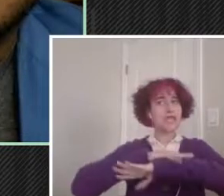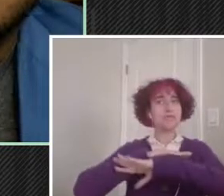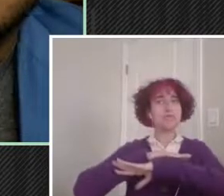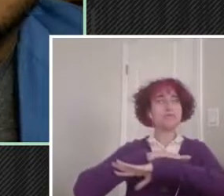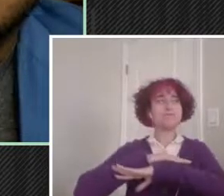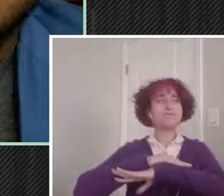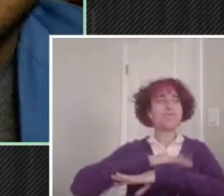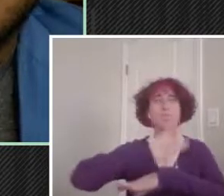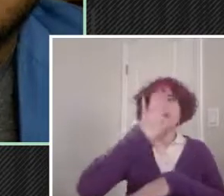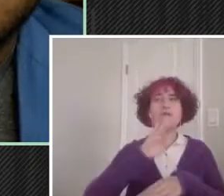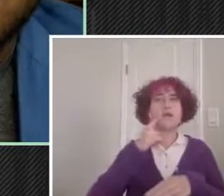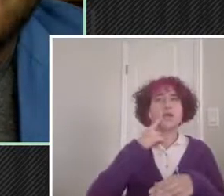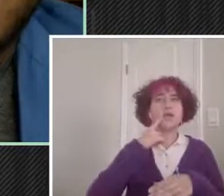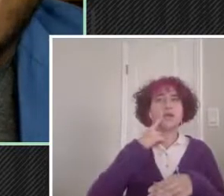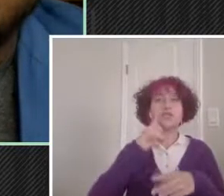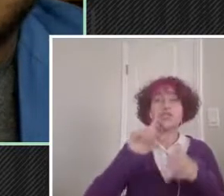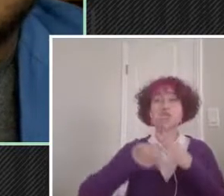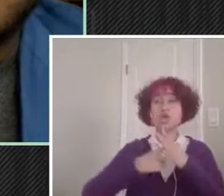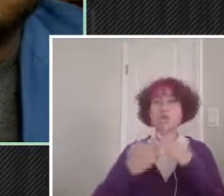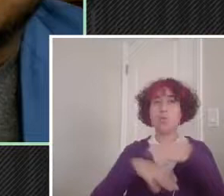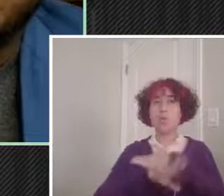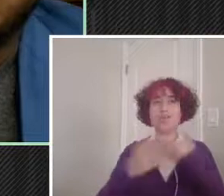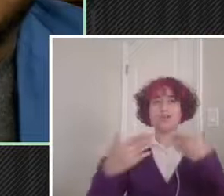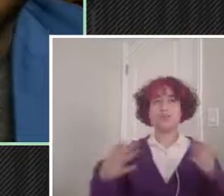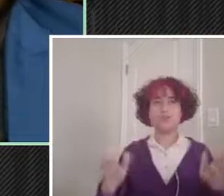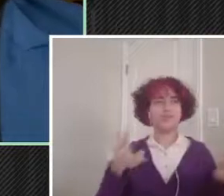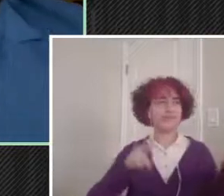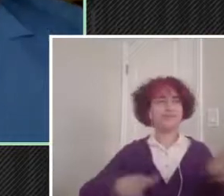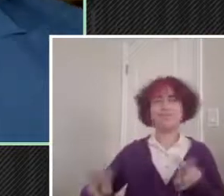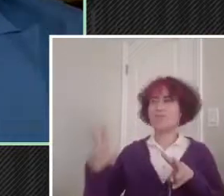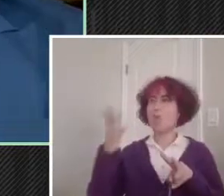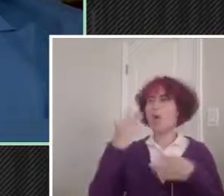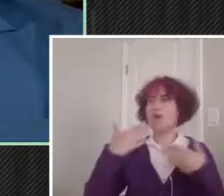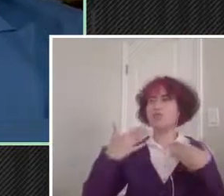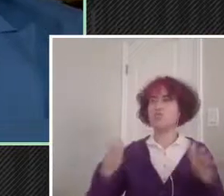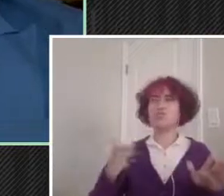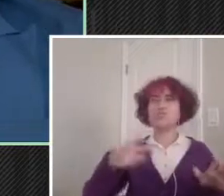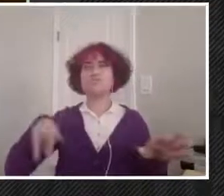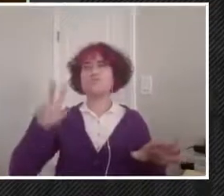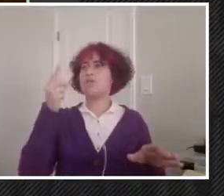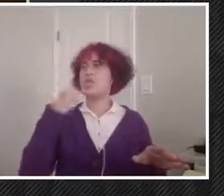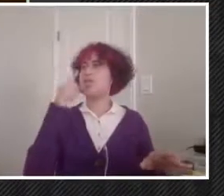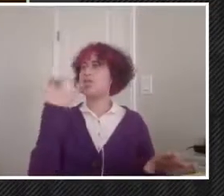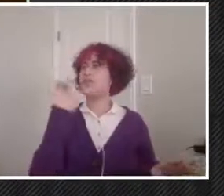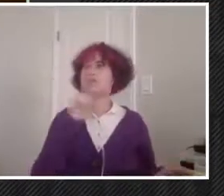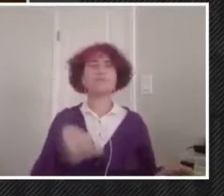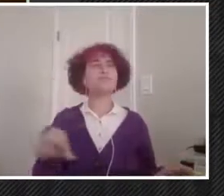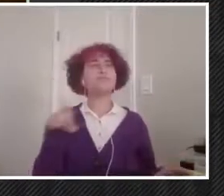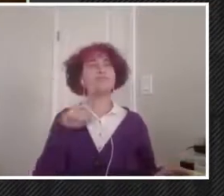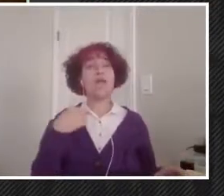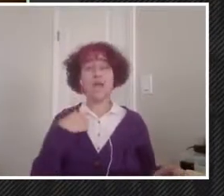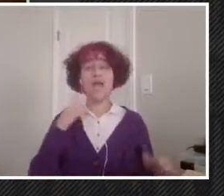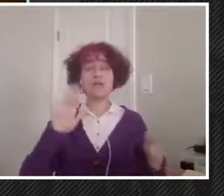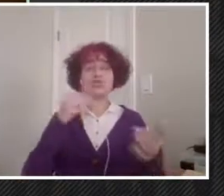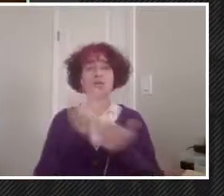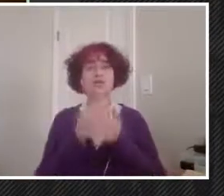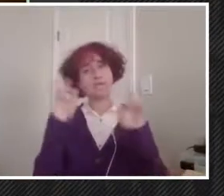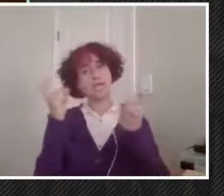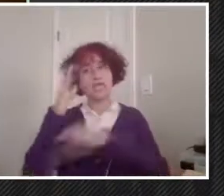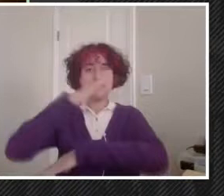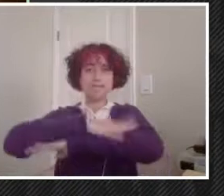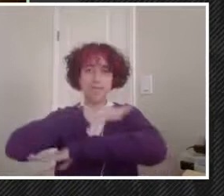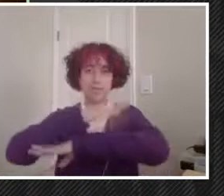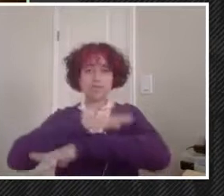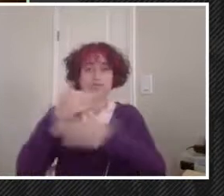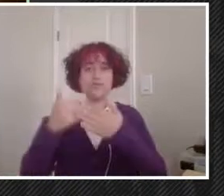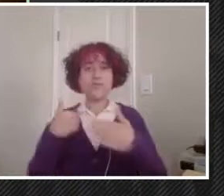this, right? I've been to tables before, and I asked a friend of mine, a very close friend of mine